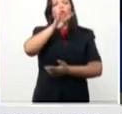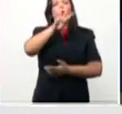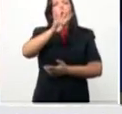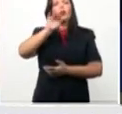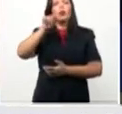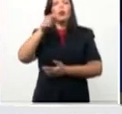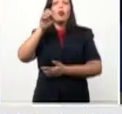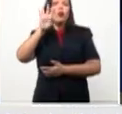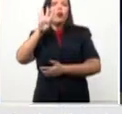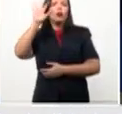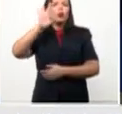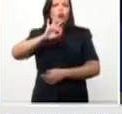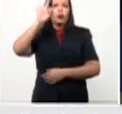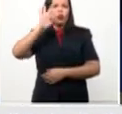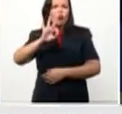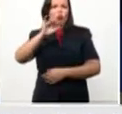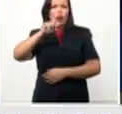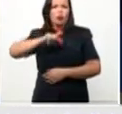50.4%.